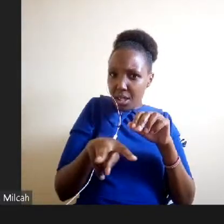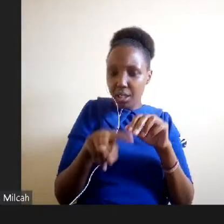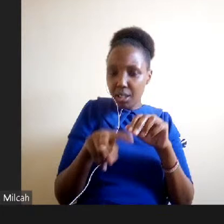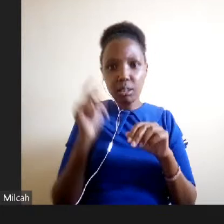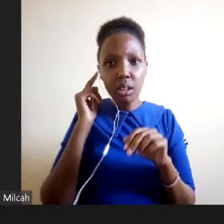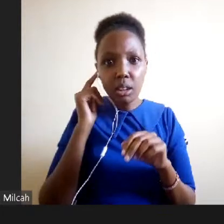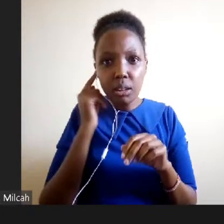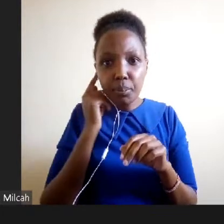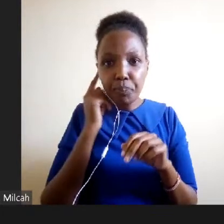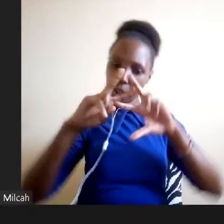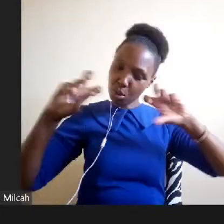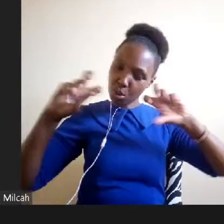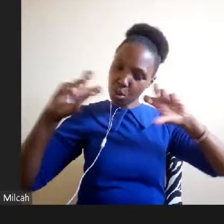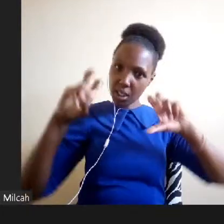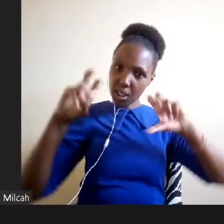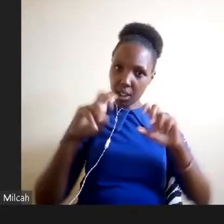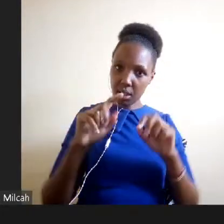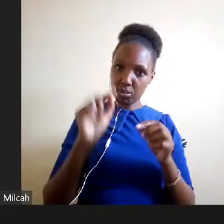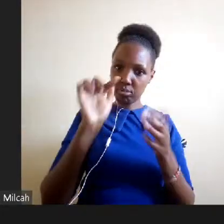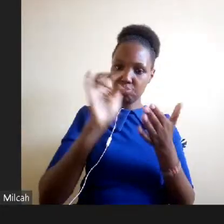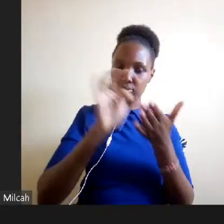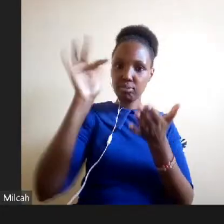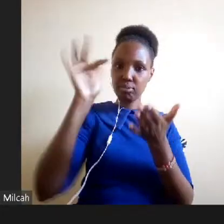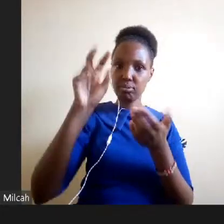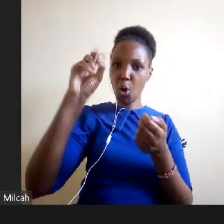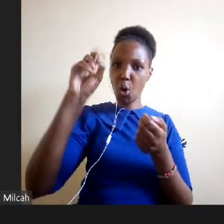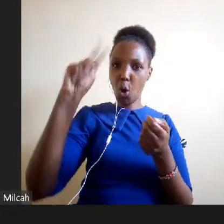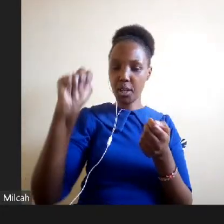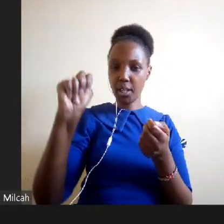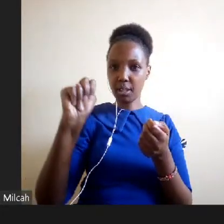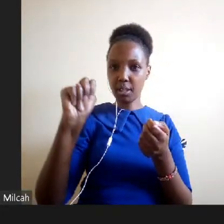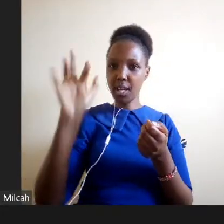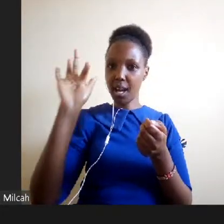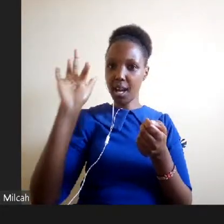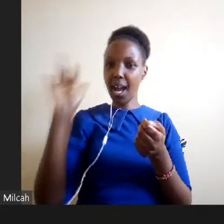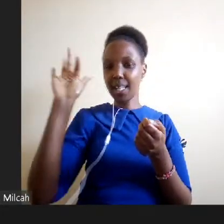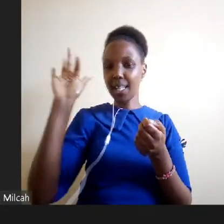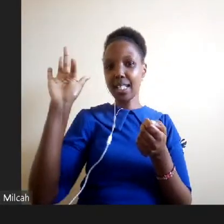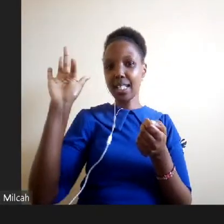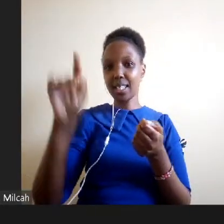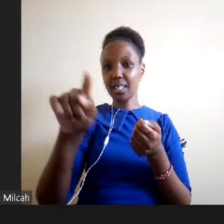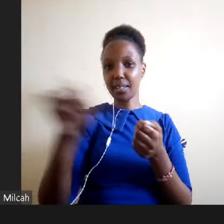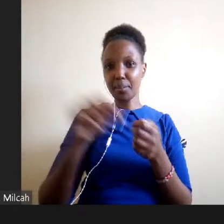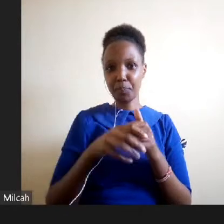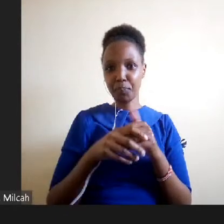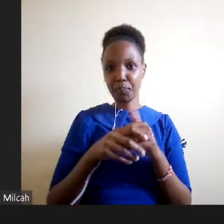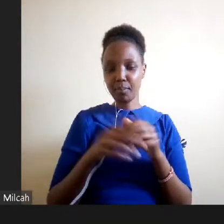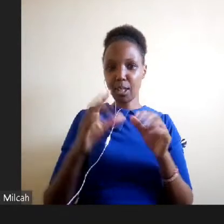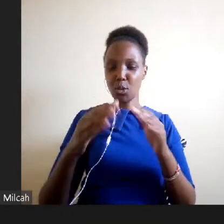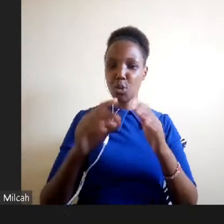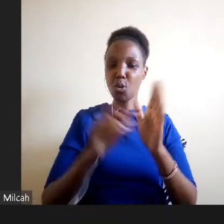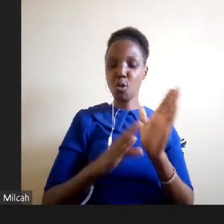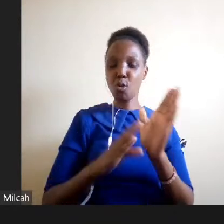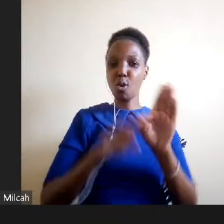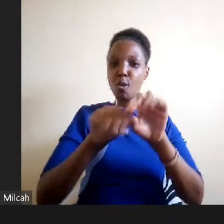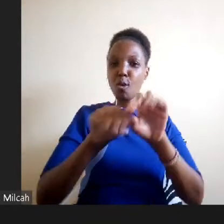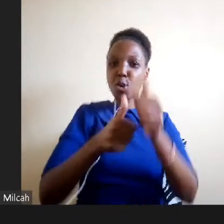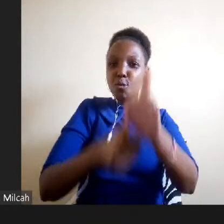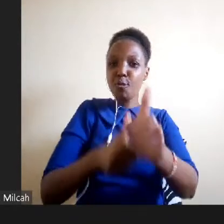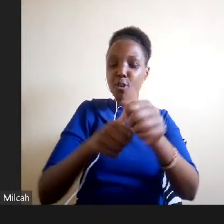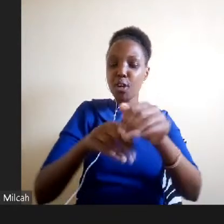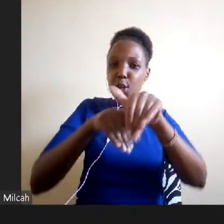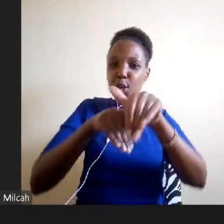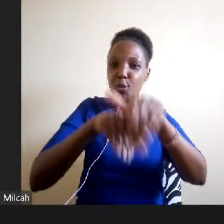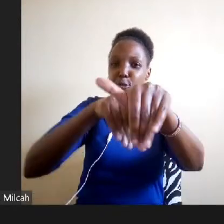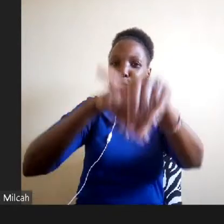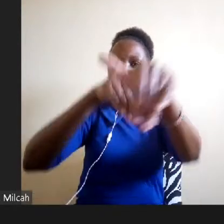Check this box to turn on Safe Search and click Save at the bottom. As Google indicates here, the filter won't catch everything, but it